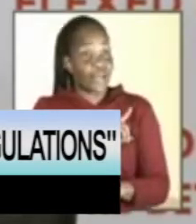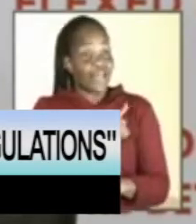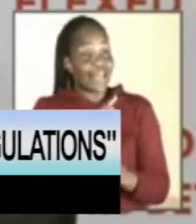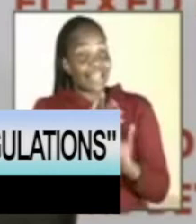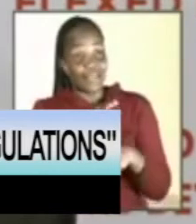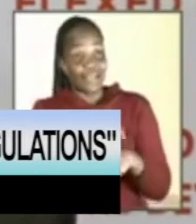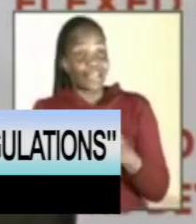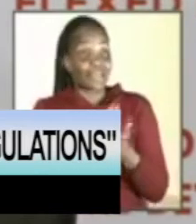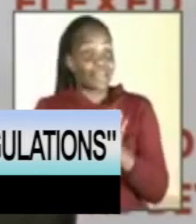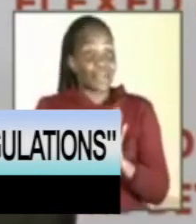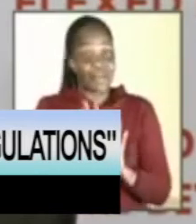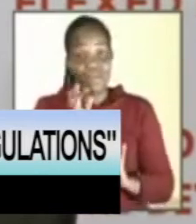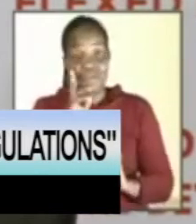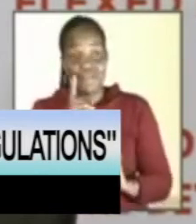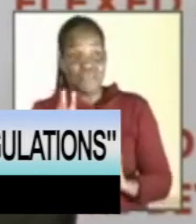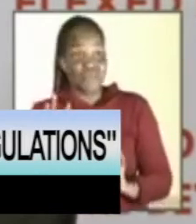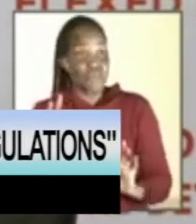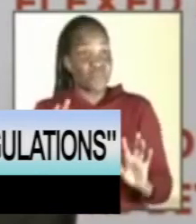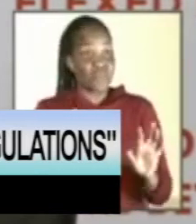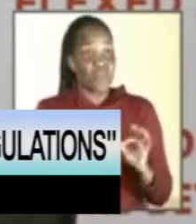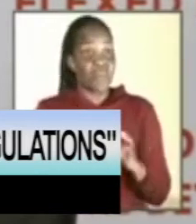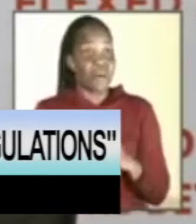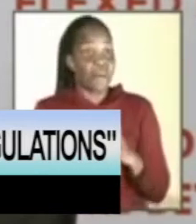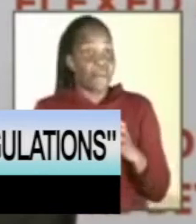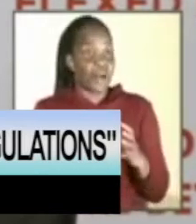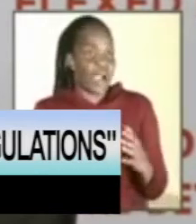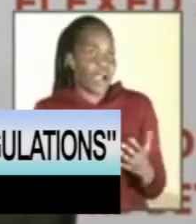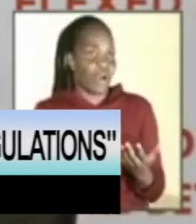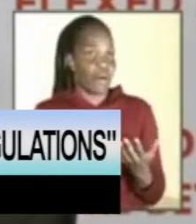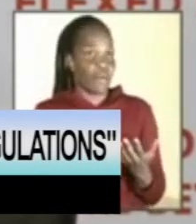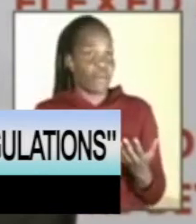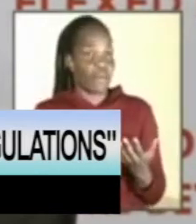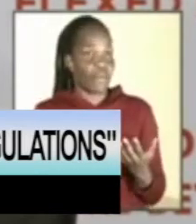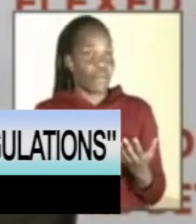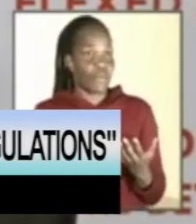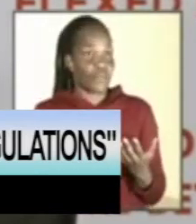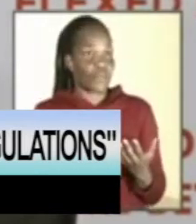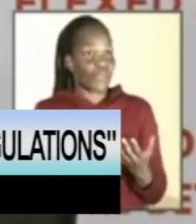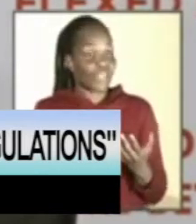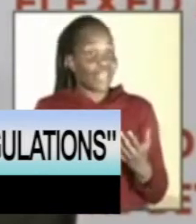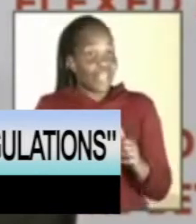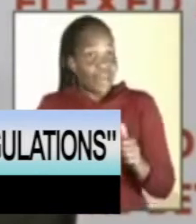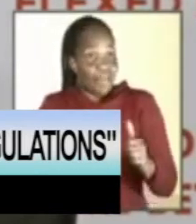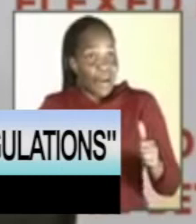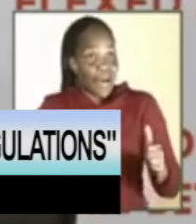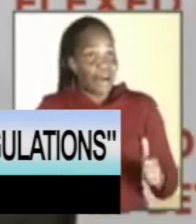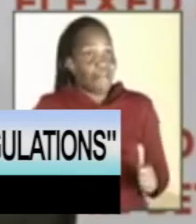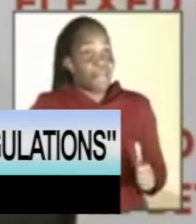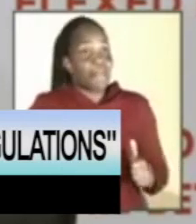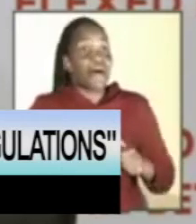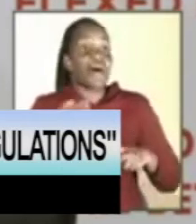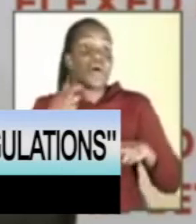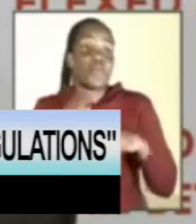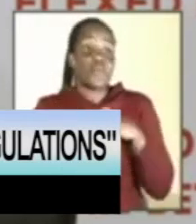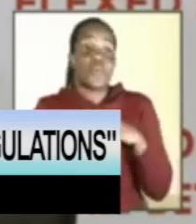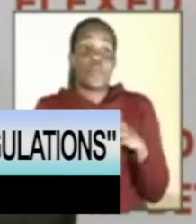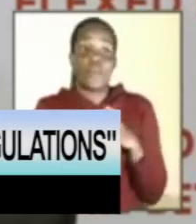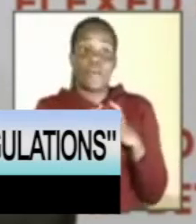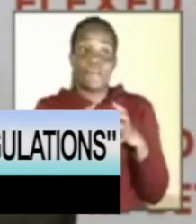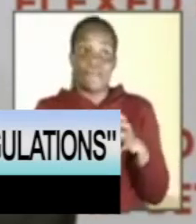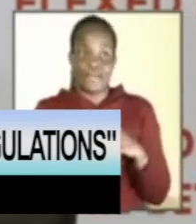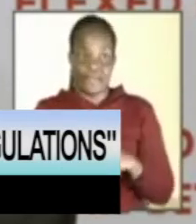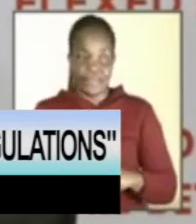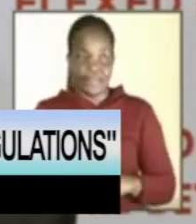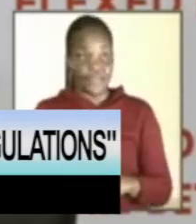selective, and this is in terms of the social distancing. You find in